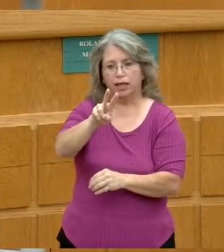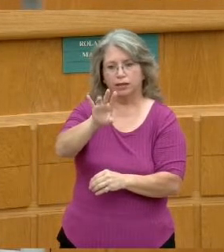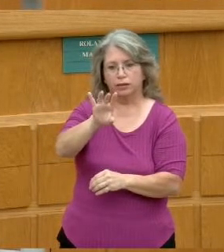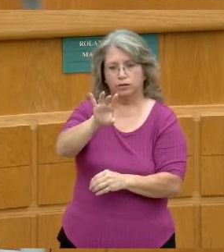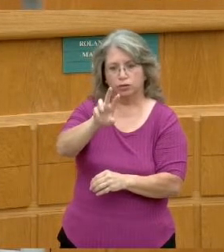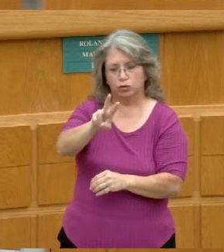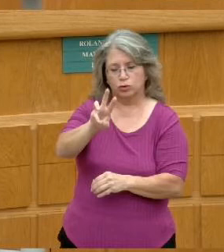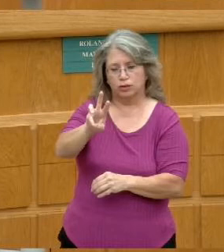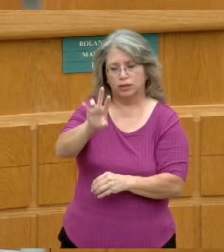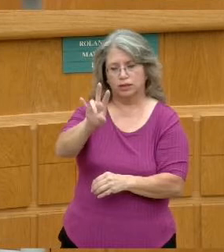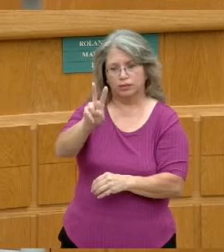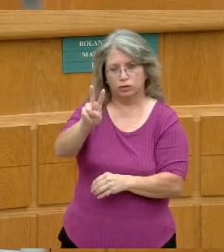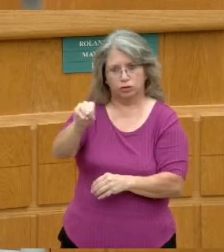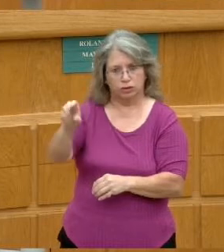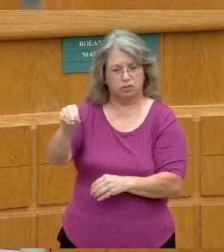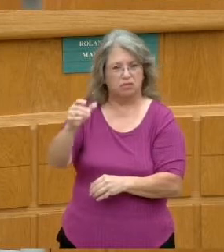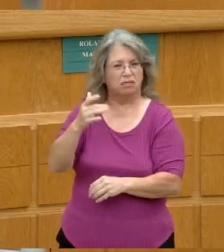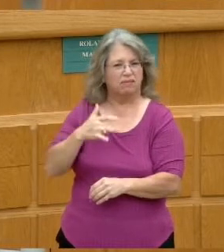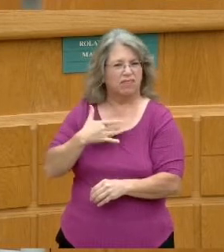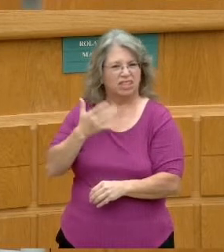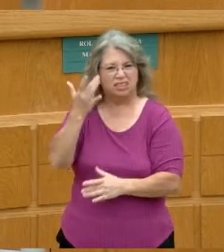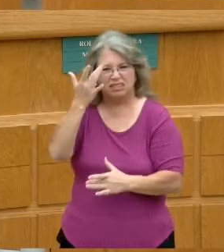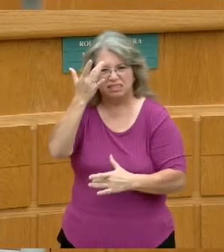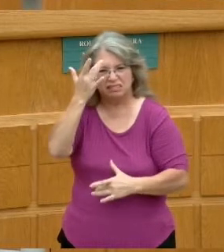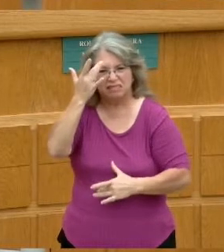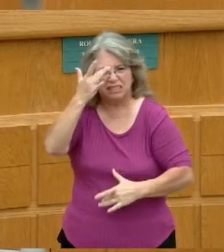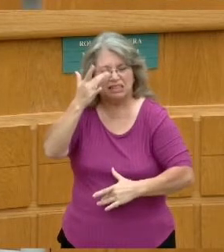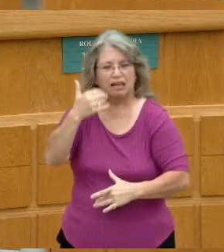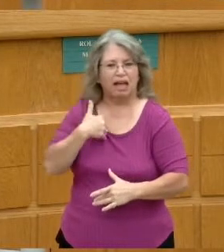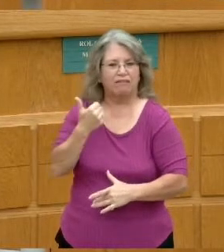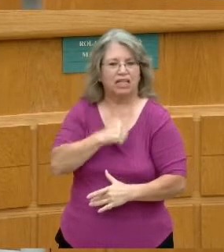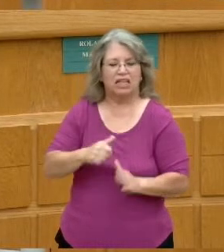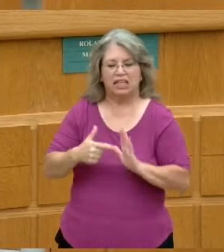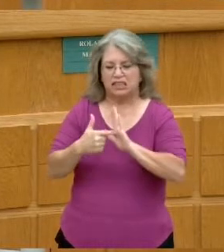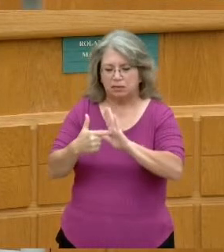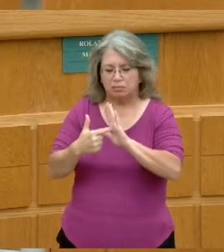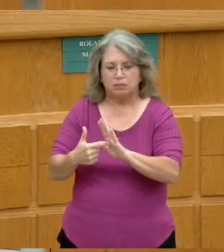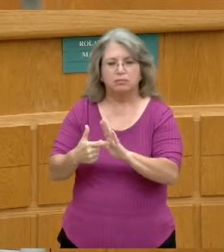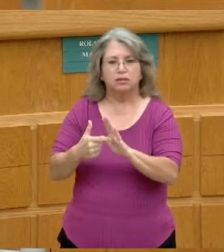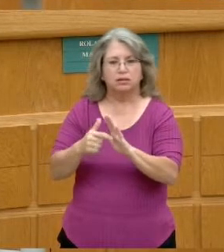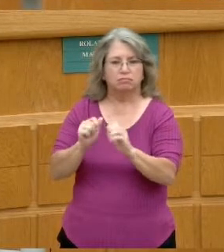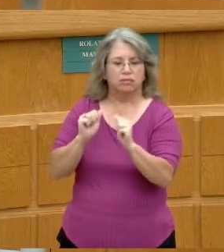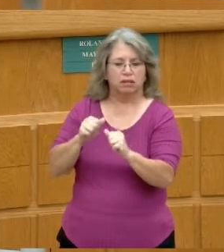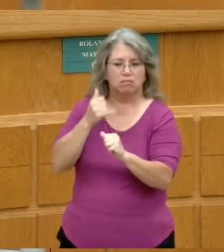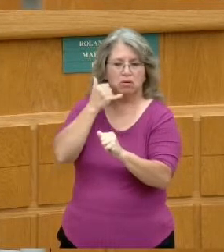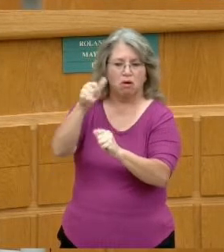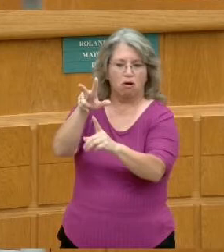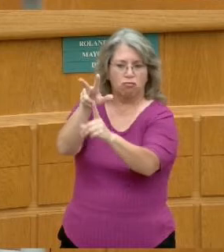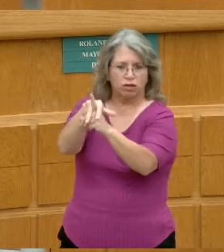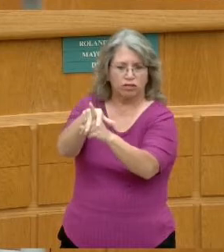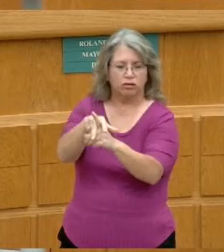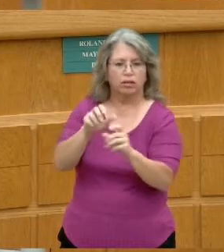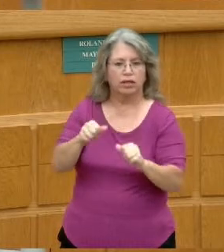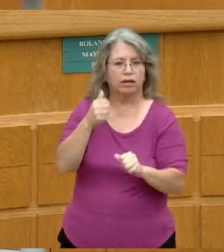361-826-7200. If you're sick and you have any of the COVID-19 symptoms to get registered, you can also call the number